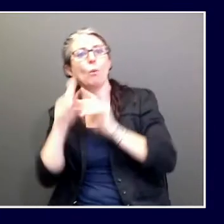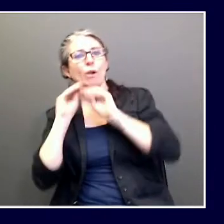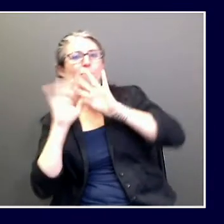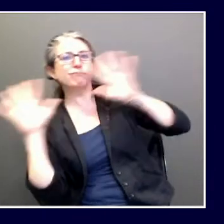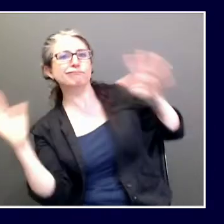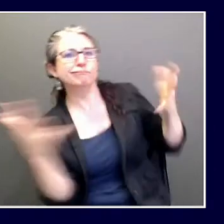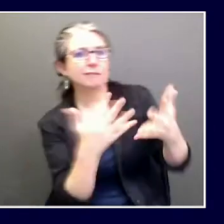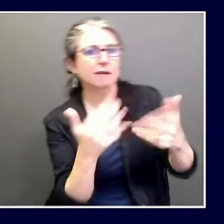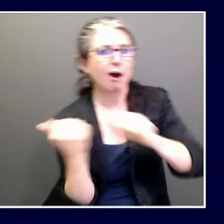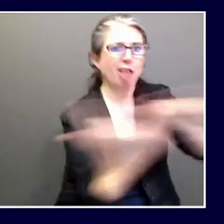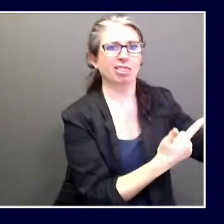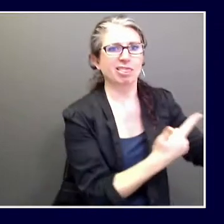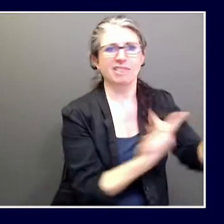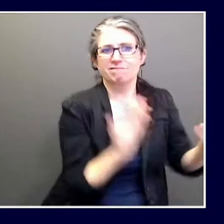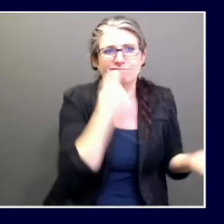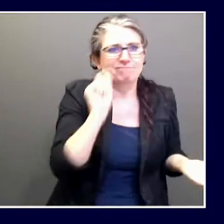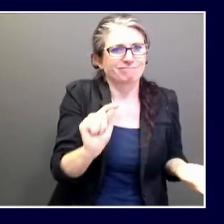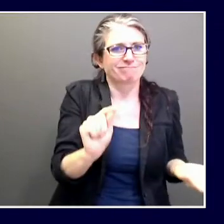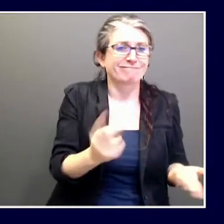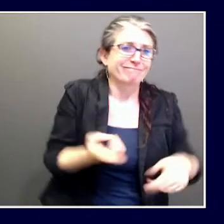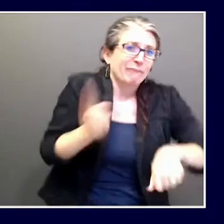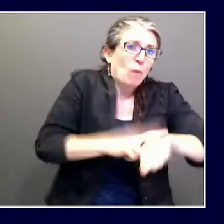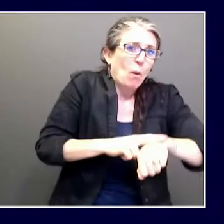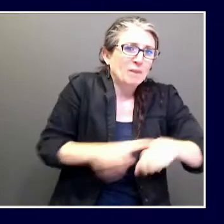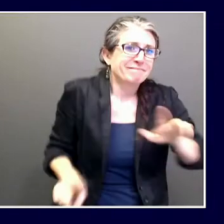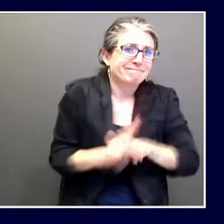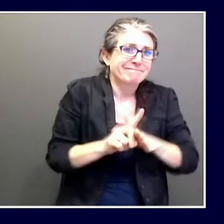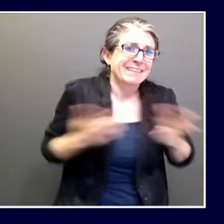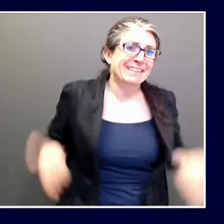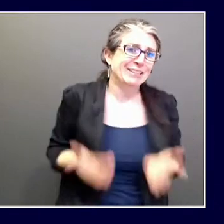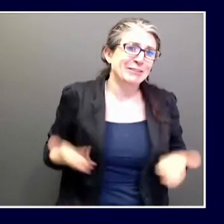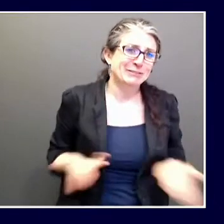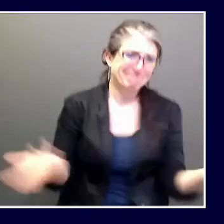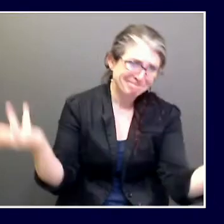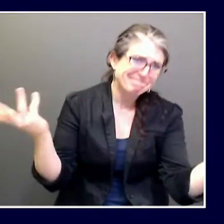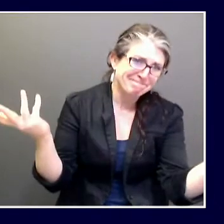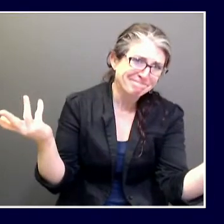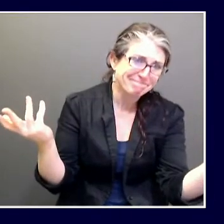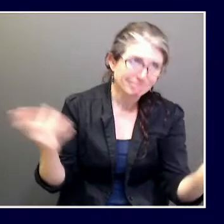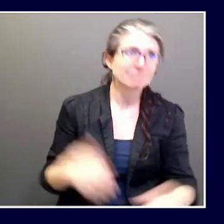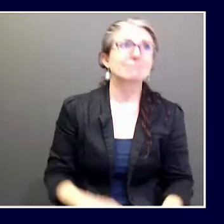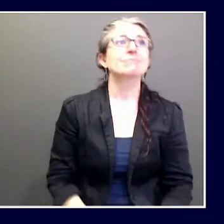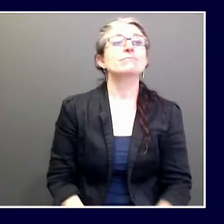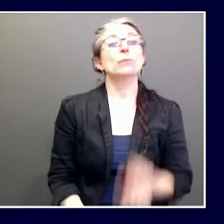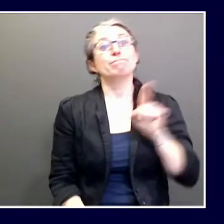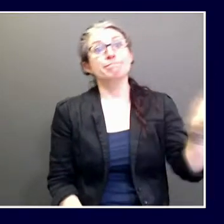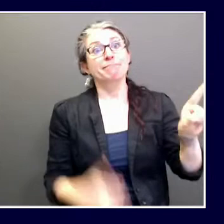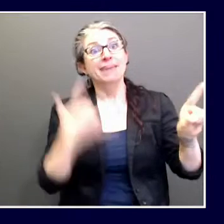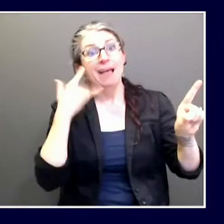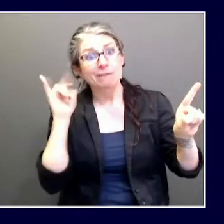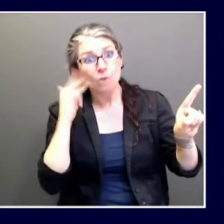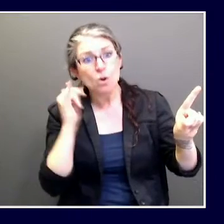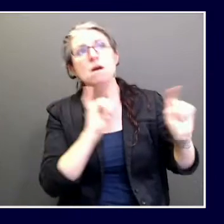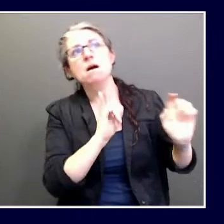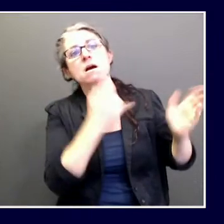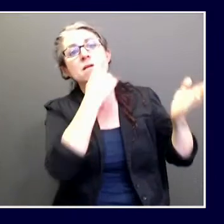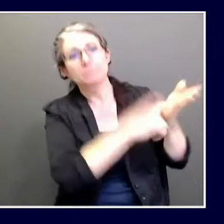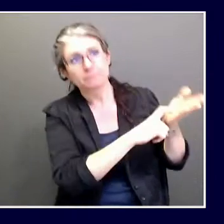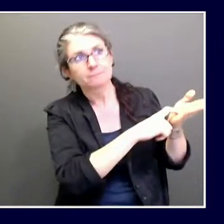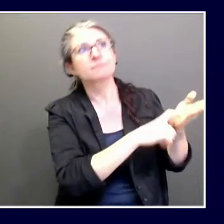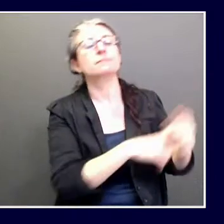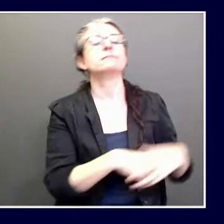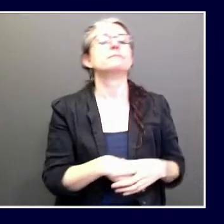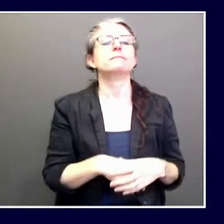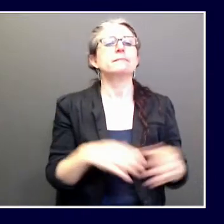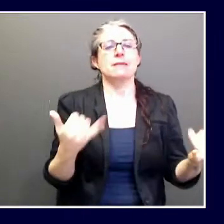want to talk about today is where we stand, what the key questions are, and what things you can